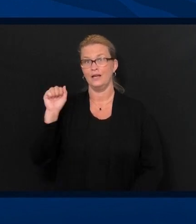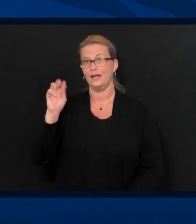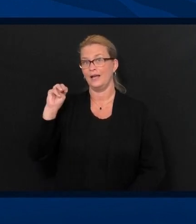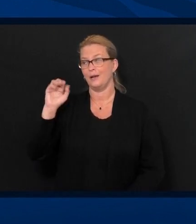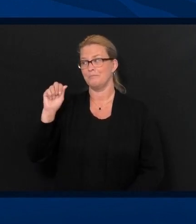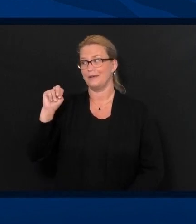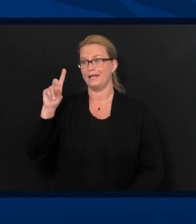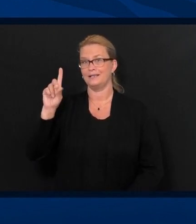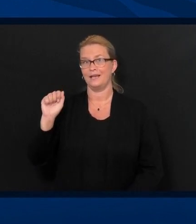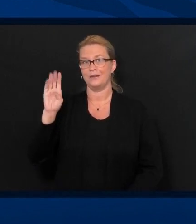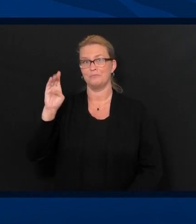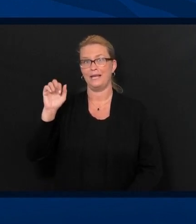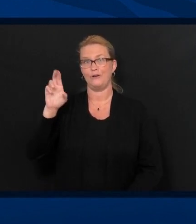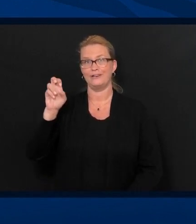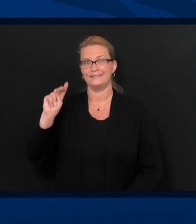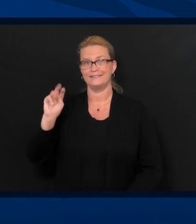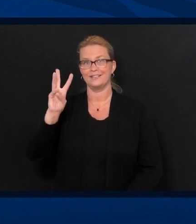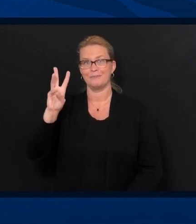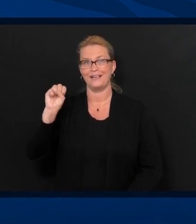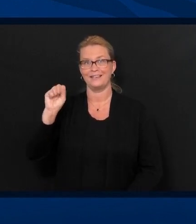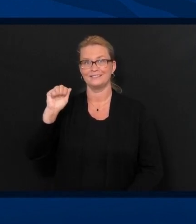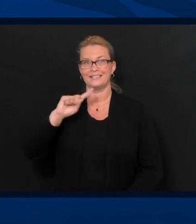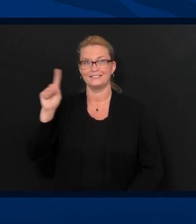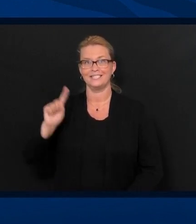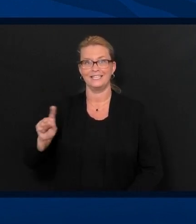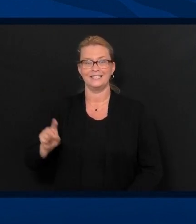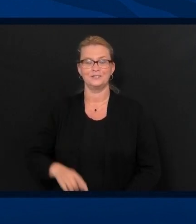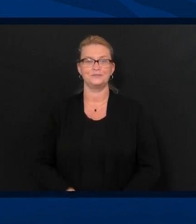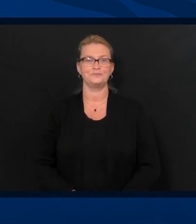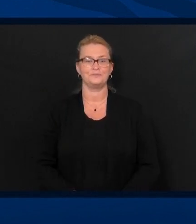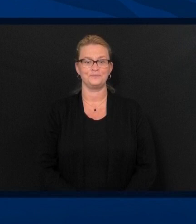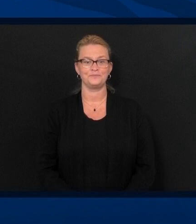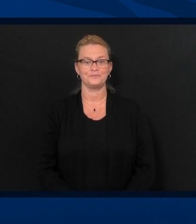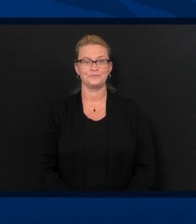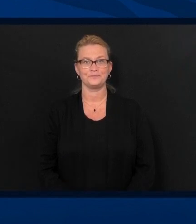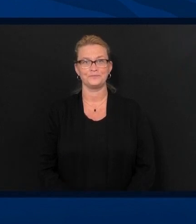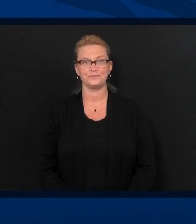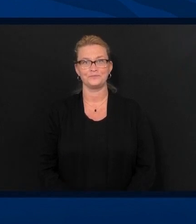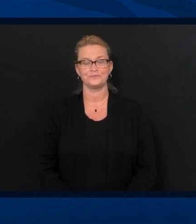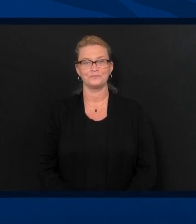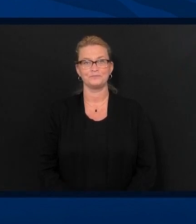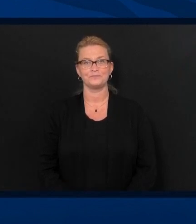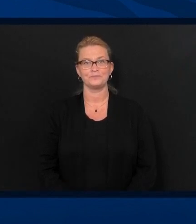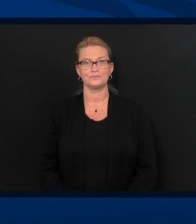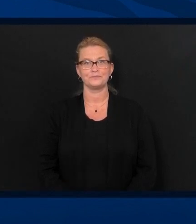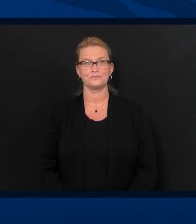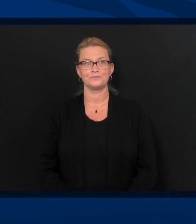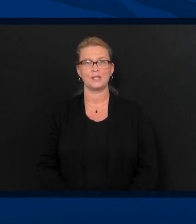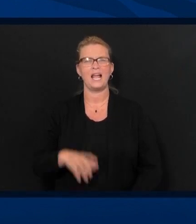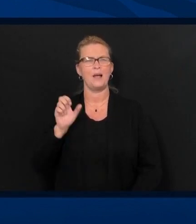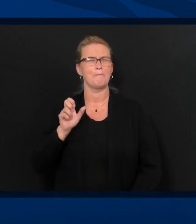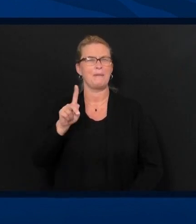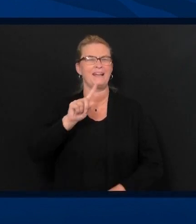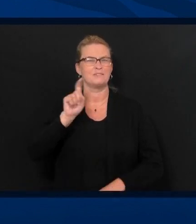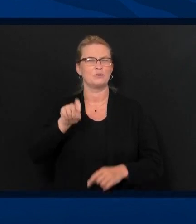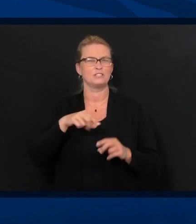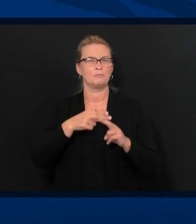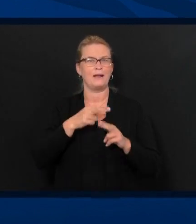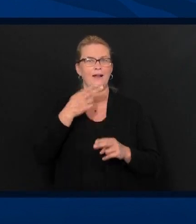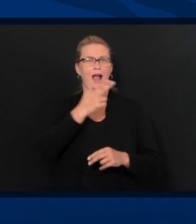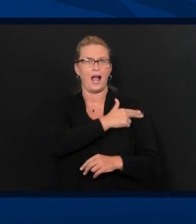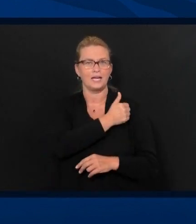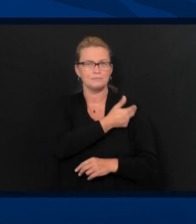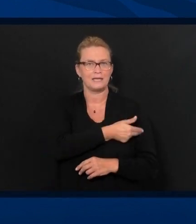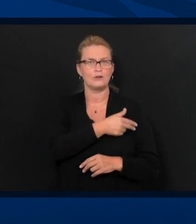with WSAZ. Hi, everyone. Amanda Barron with WSAZ. My question for you goes back to hospitals and potential